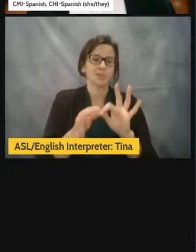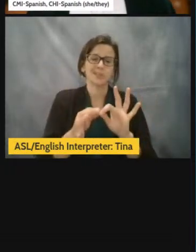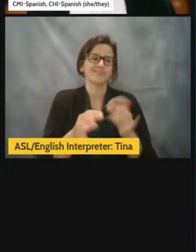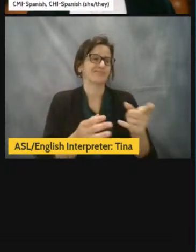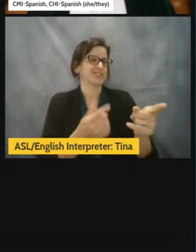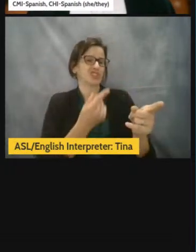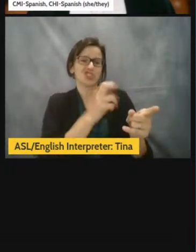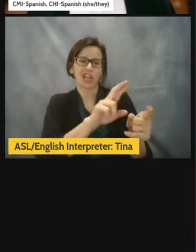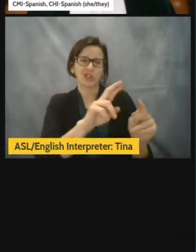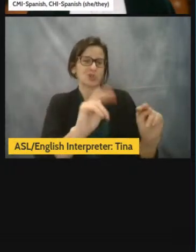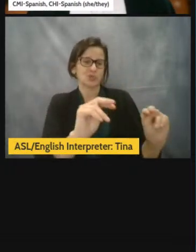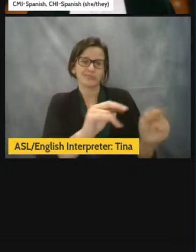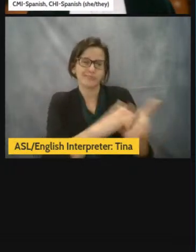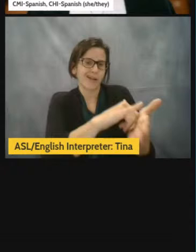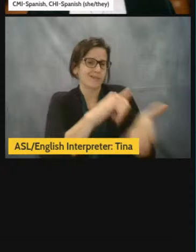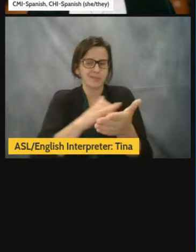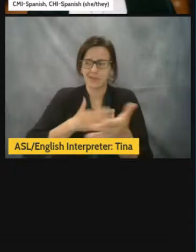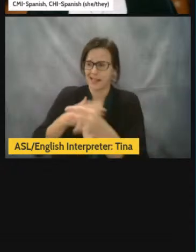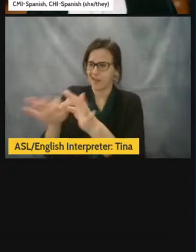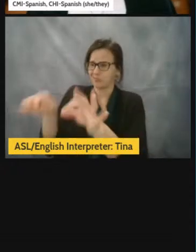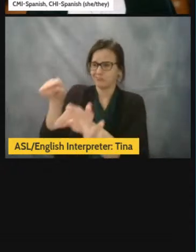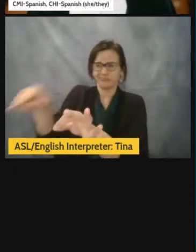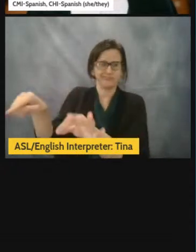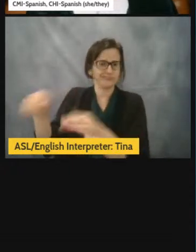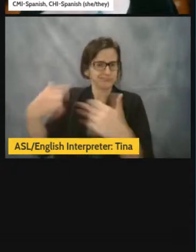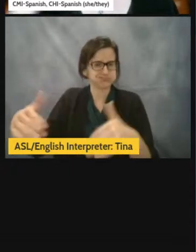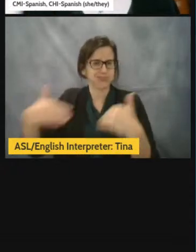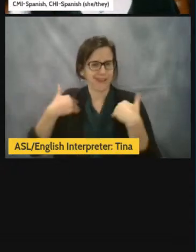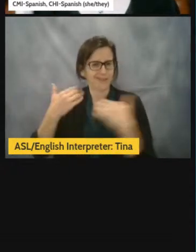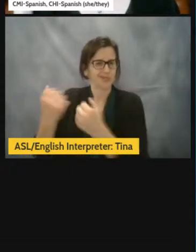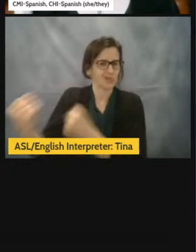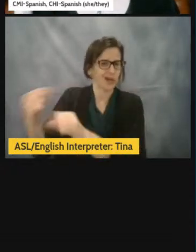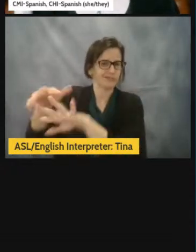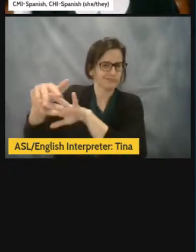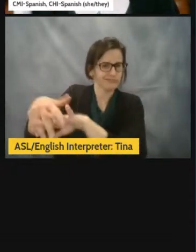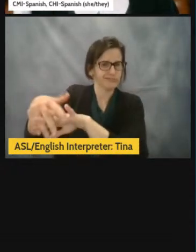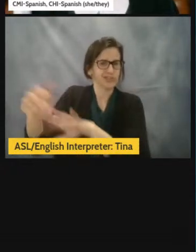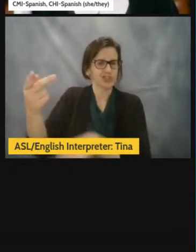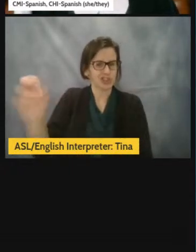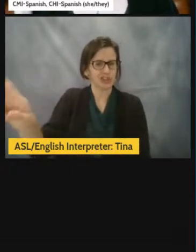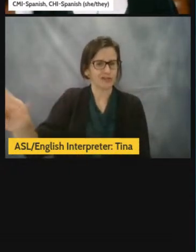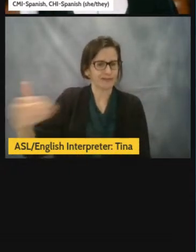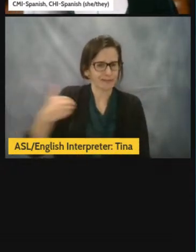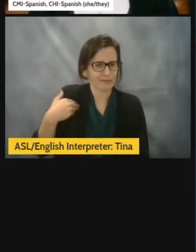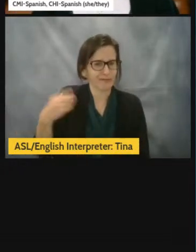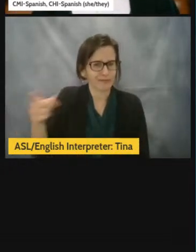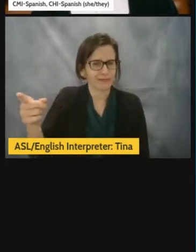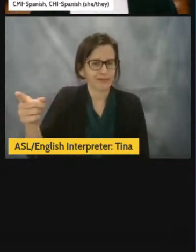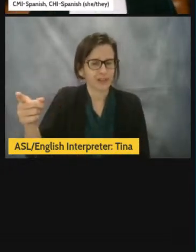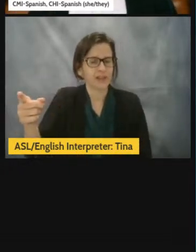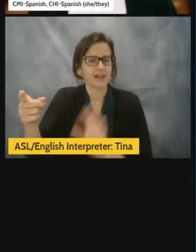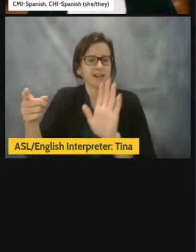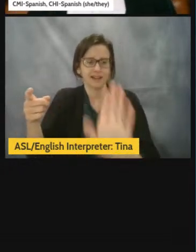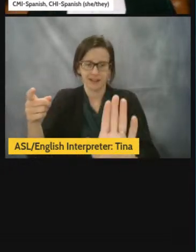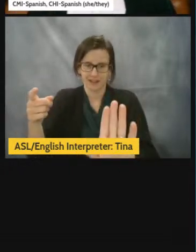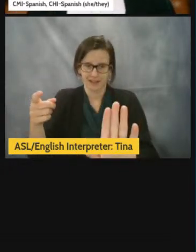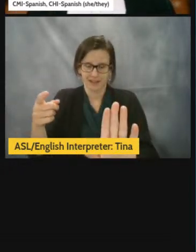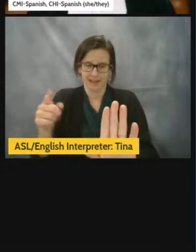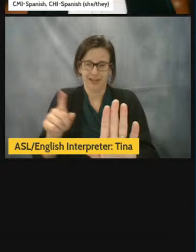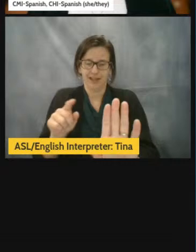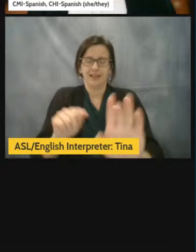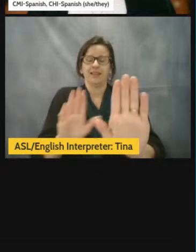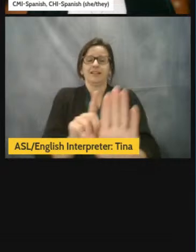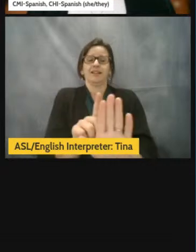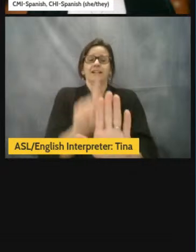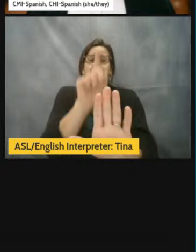pronouns. Okay? I want to take a step back from this for a moment before we address this point. I find this